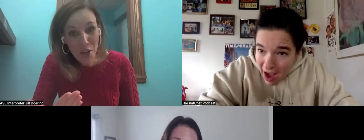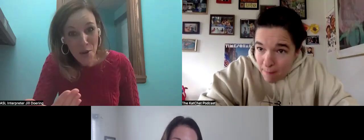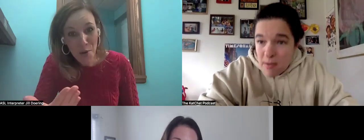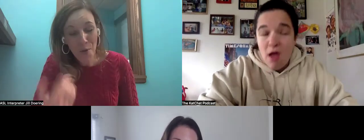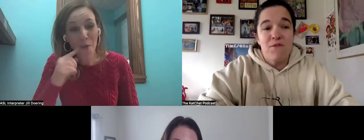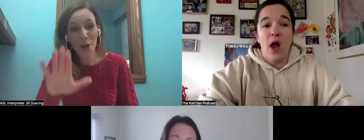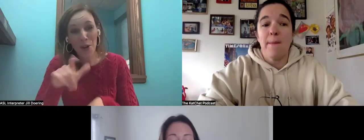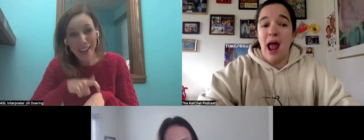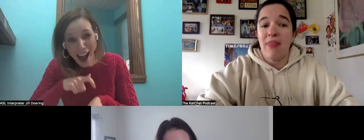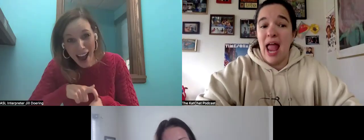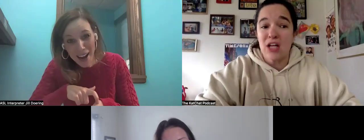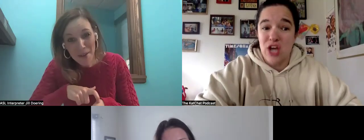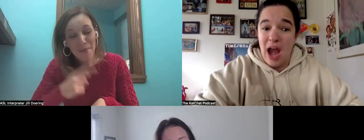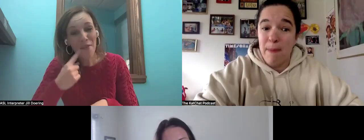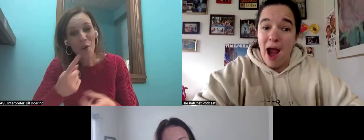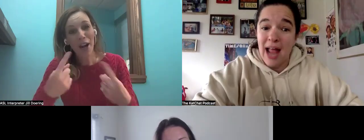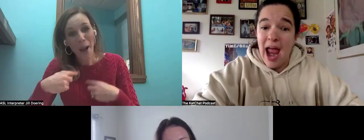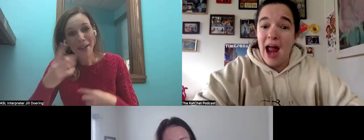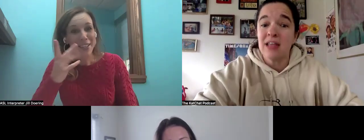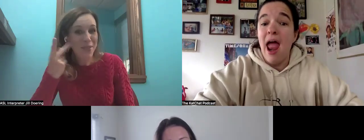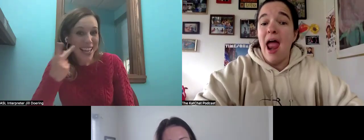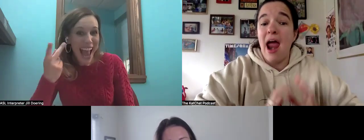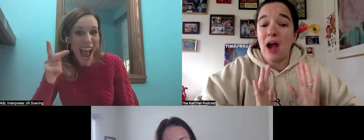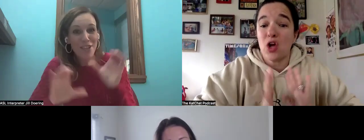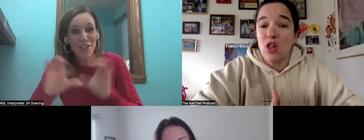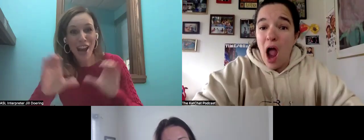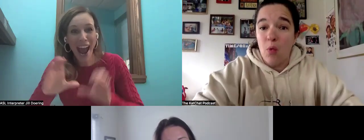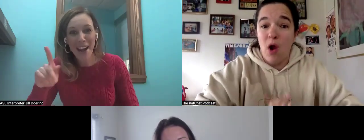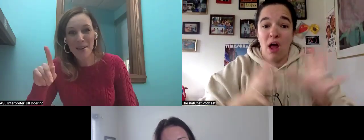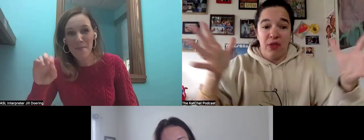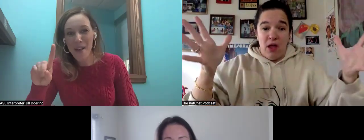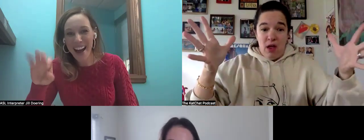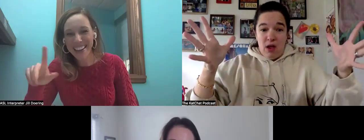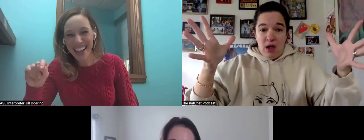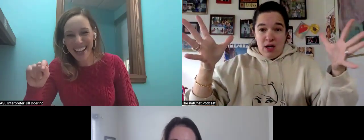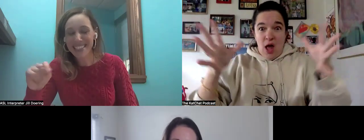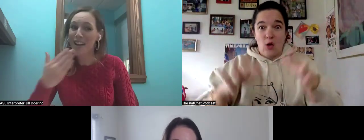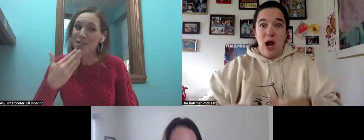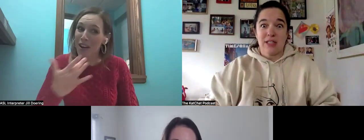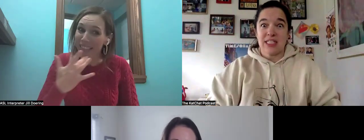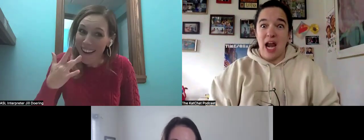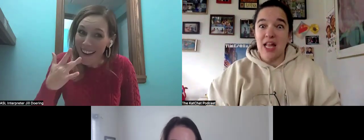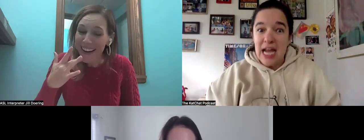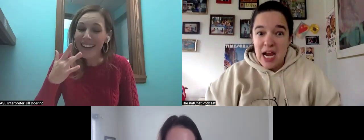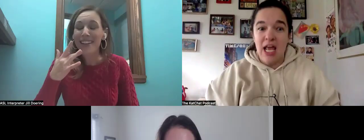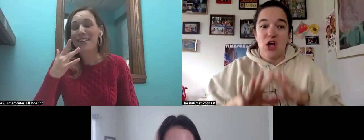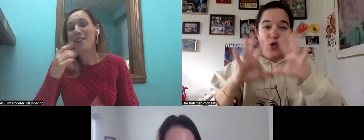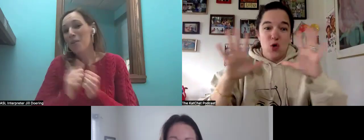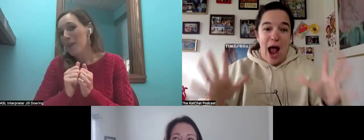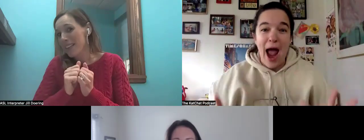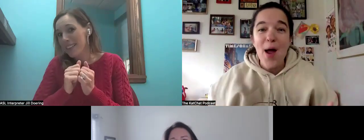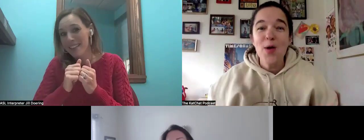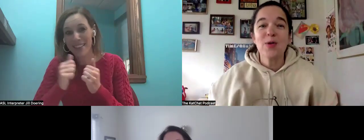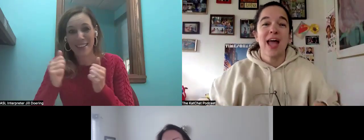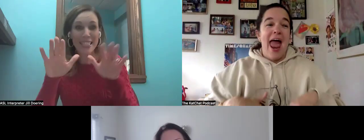your time, for coming on the Cat Chat podcast, and good luck with, trying to settle in your